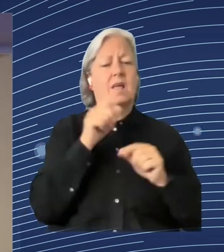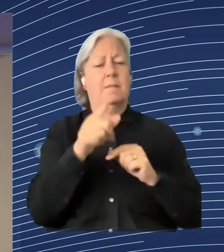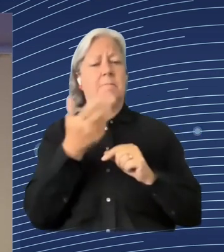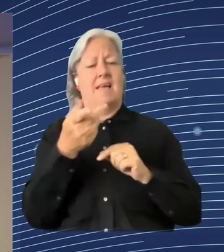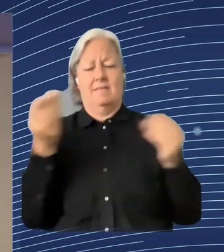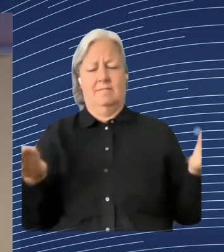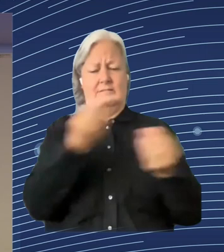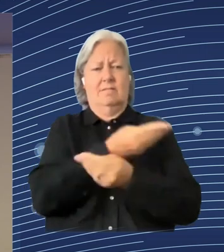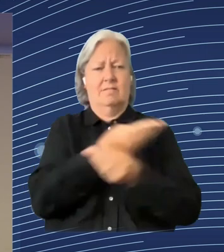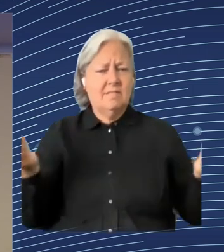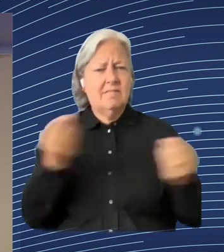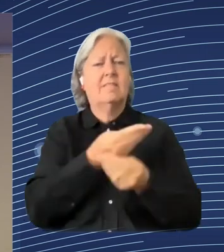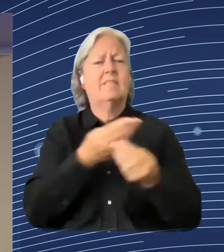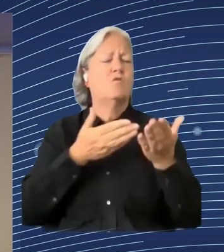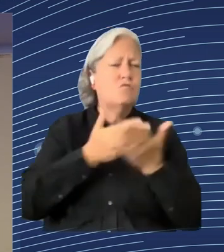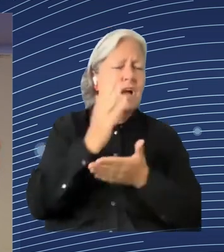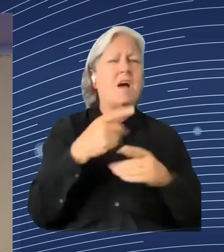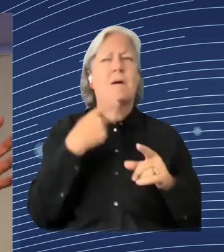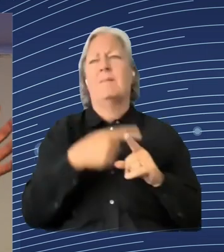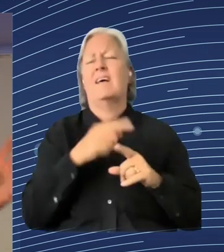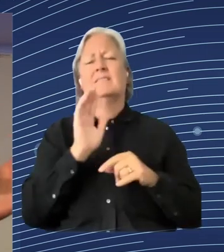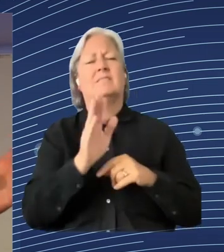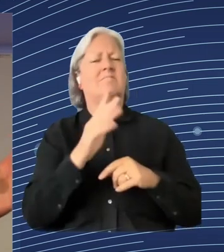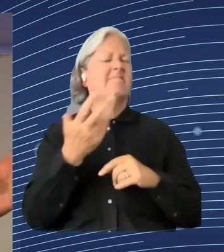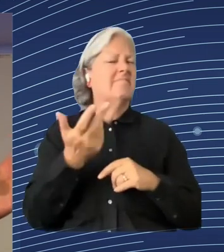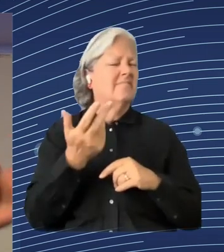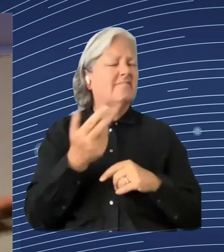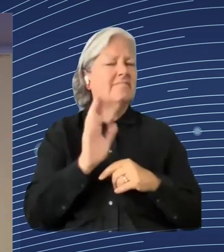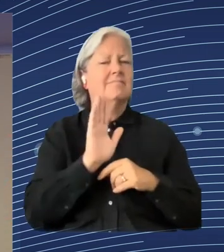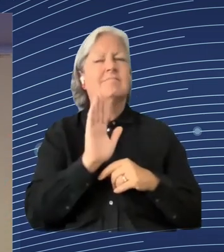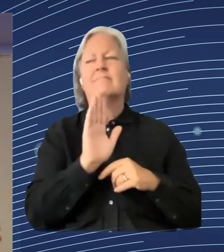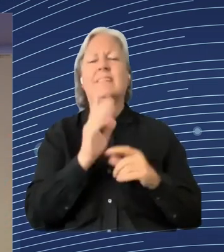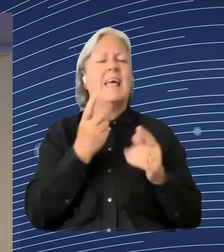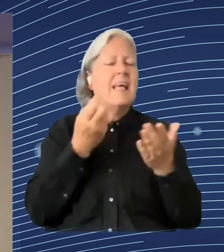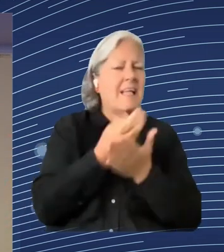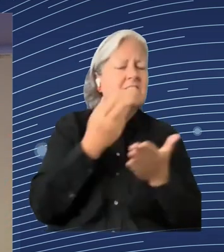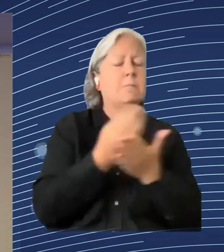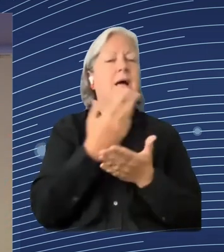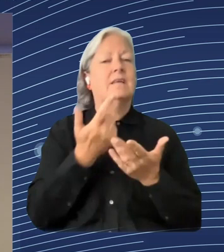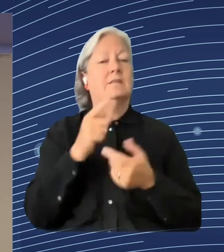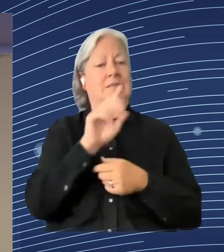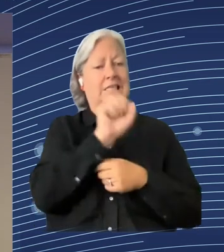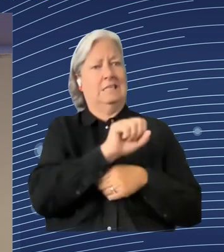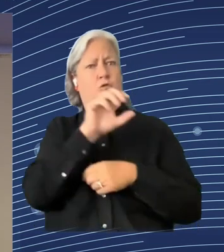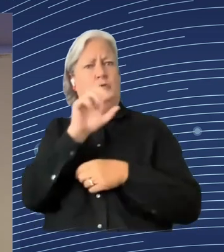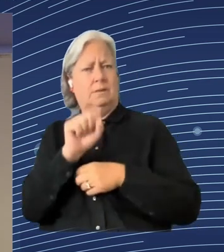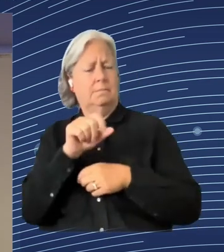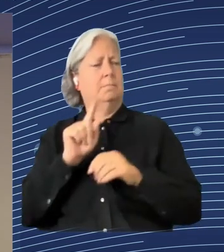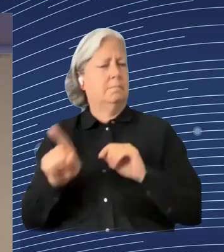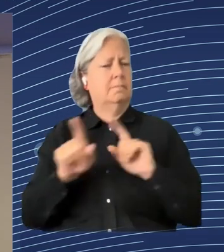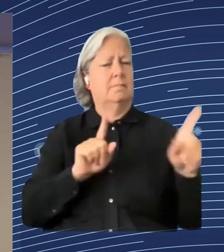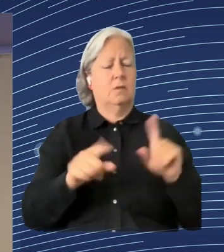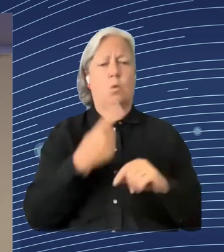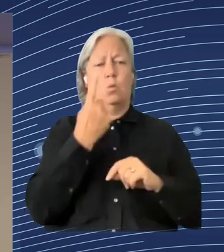and the interoperability between the different national social security systems will be facilitated by that one pass. It's